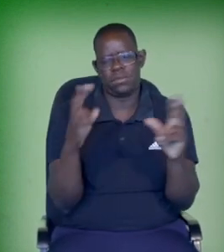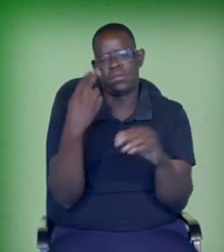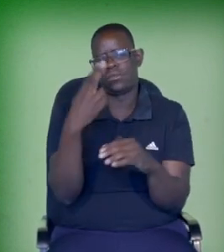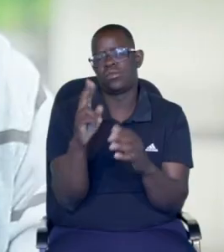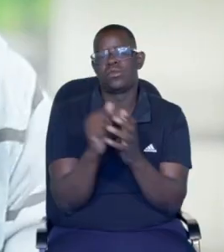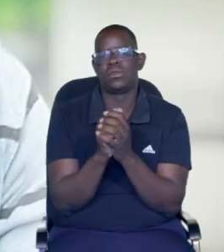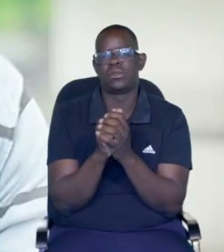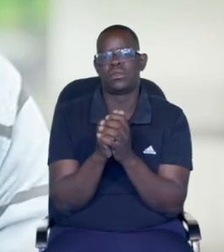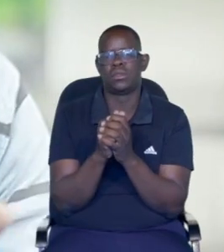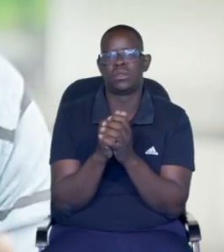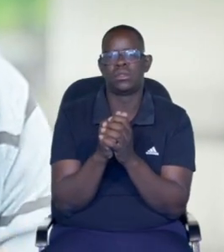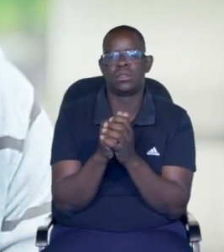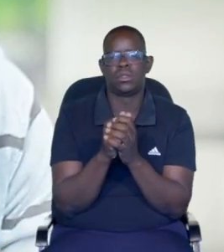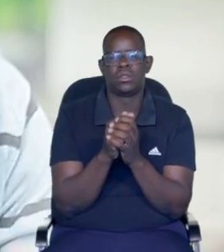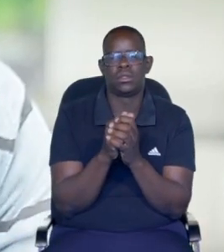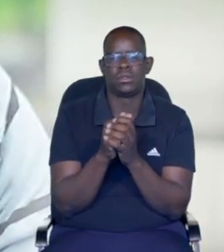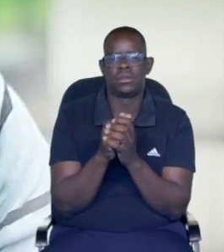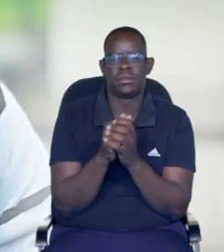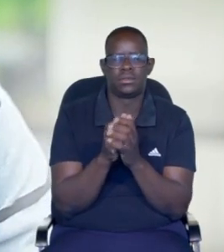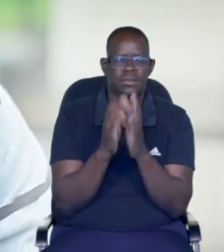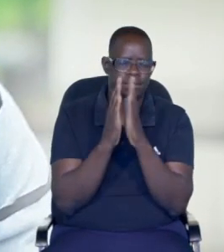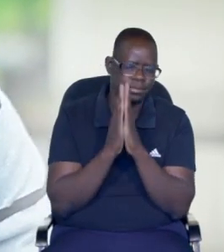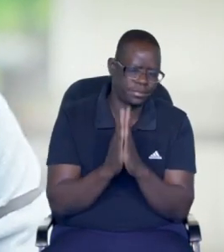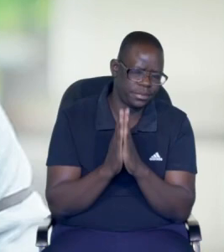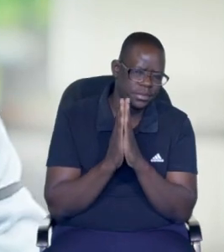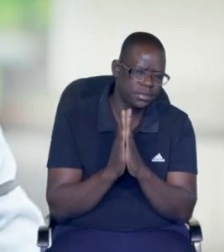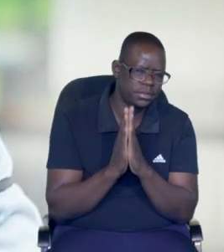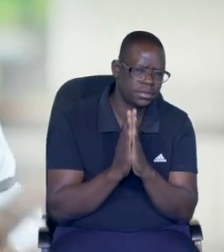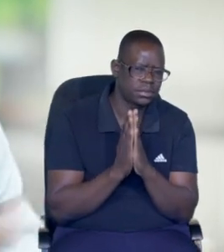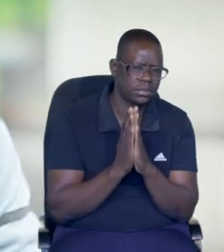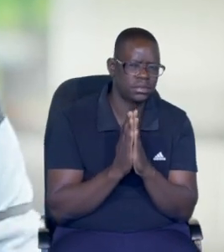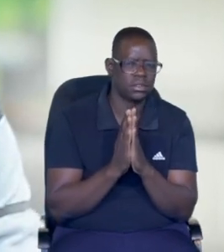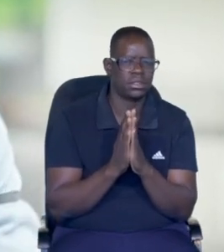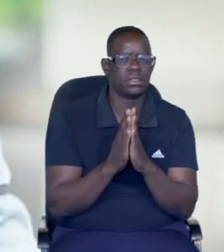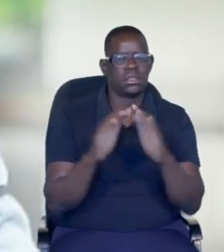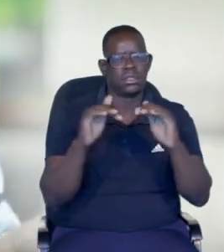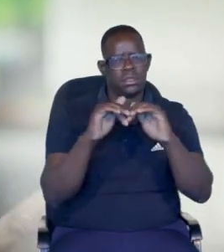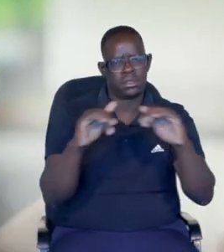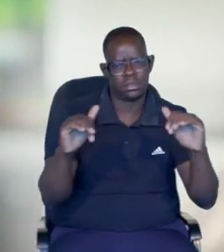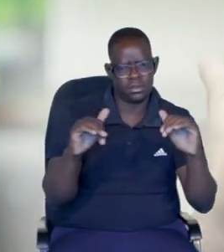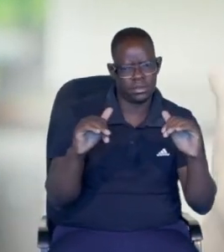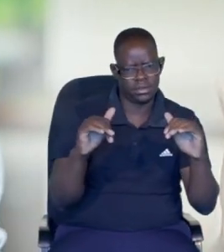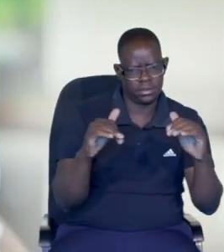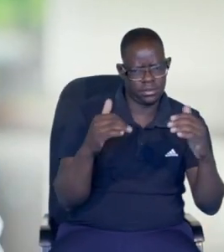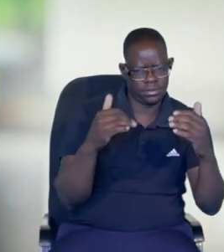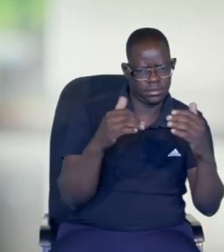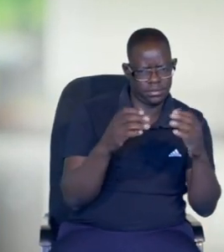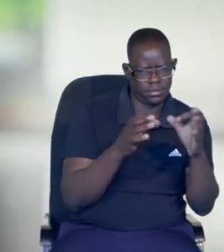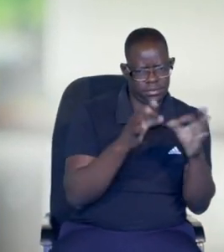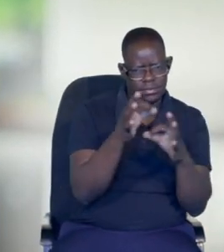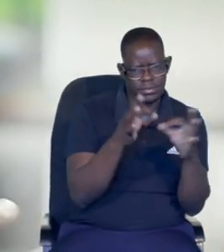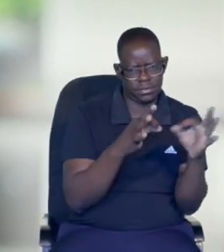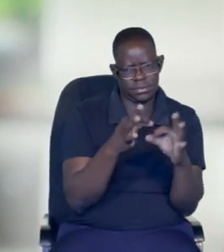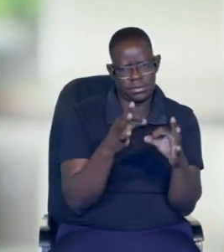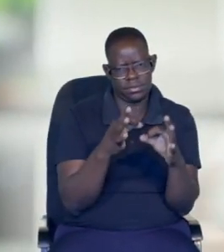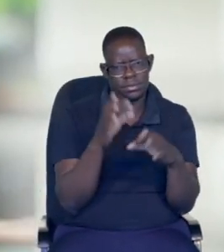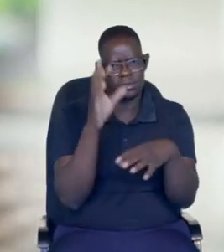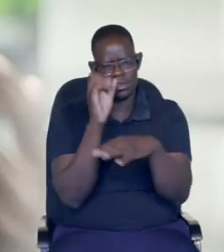public. Now, could you please distinguish or describe them in terms of